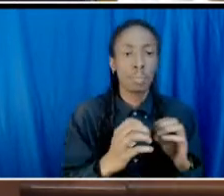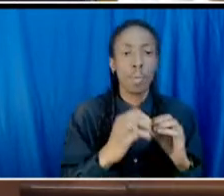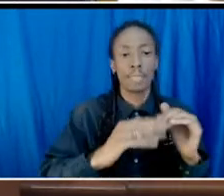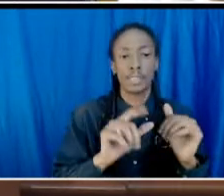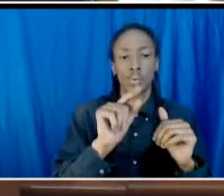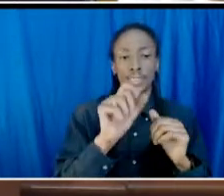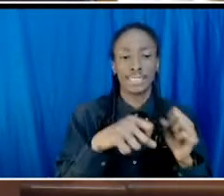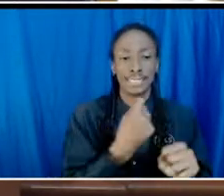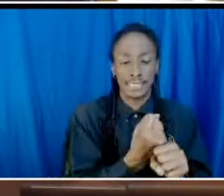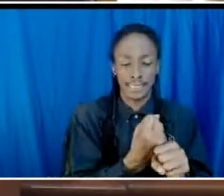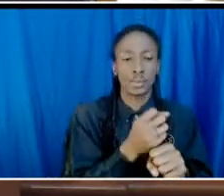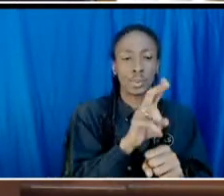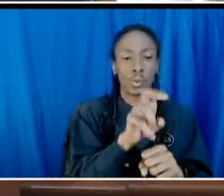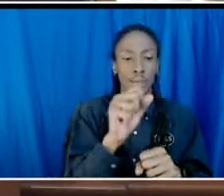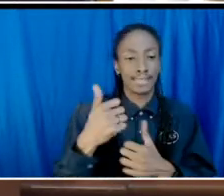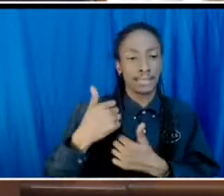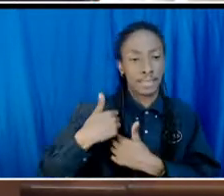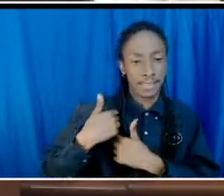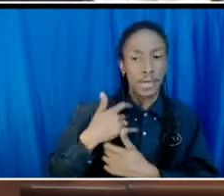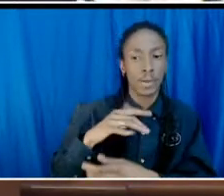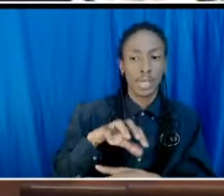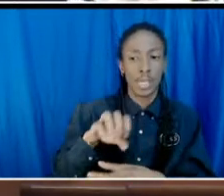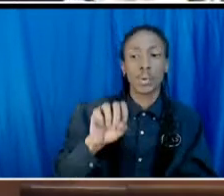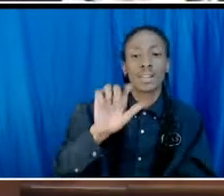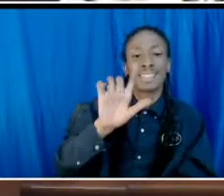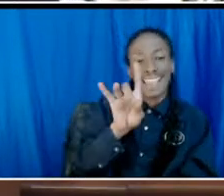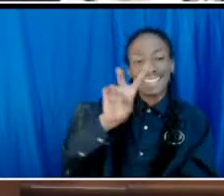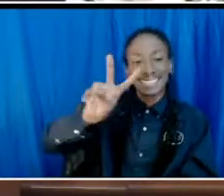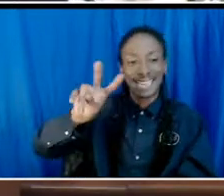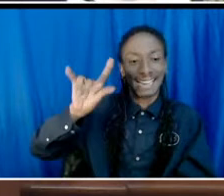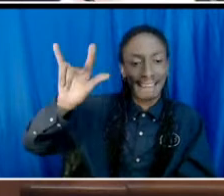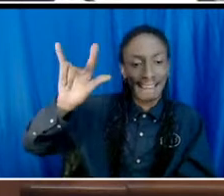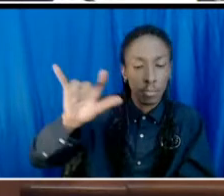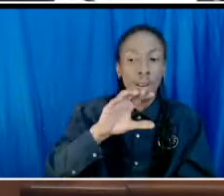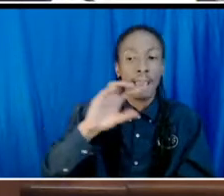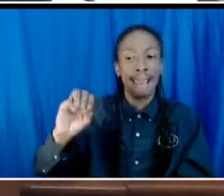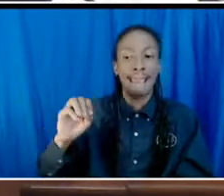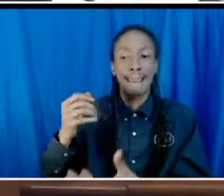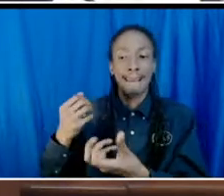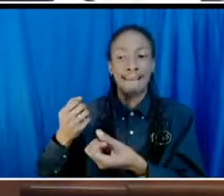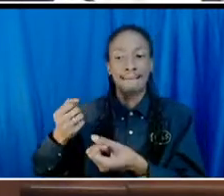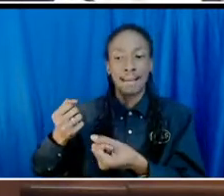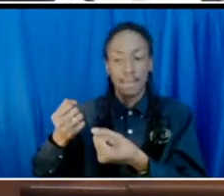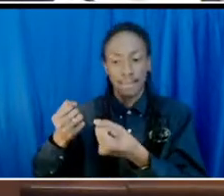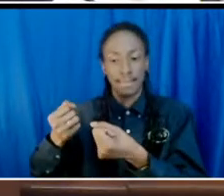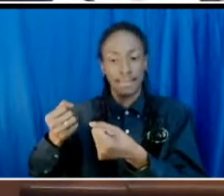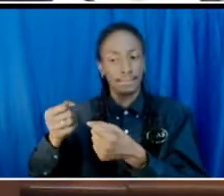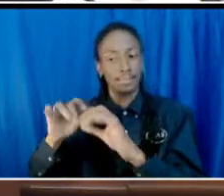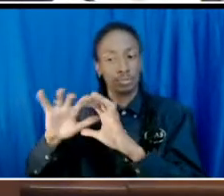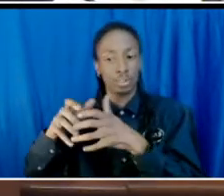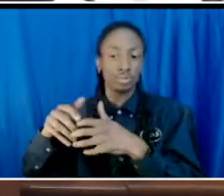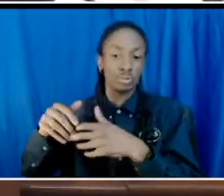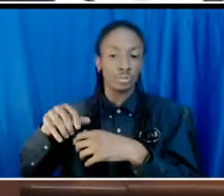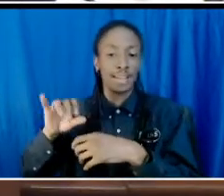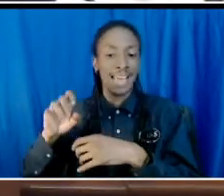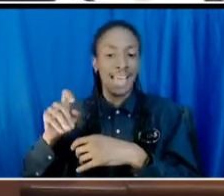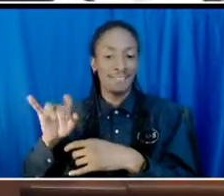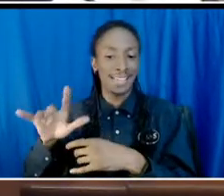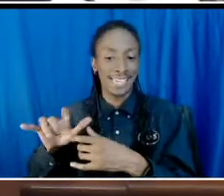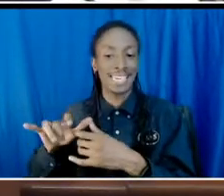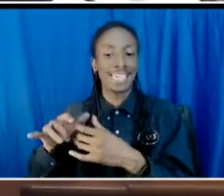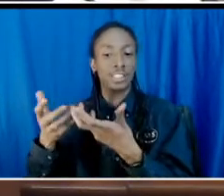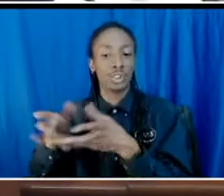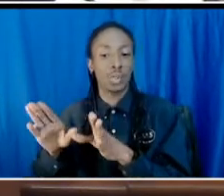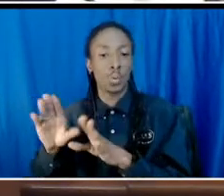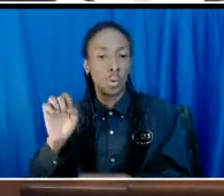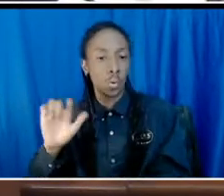military, including the 82nd Airborne and the Judge Advocates General Corps. We are also joined by Mr.